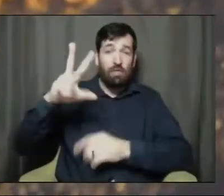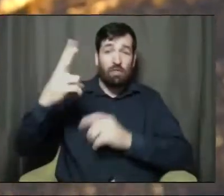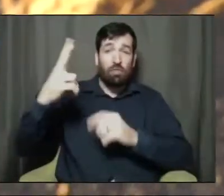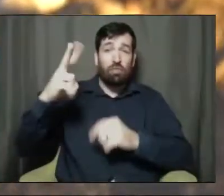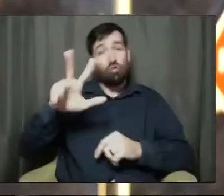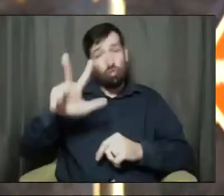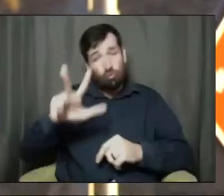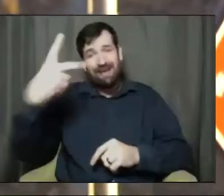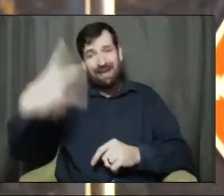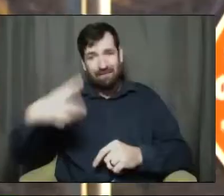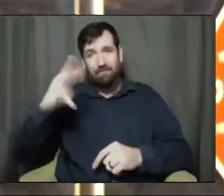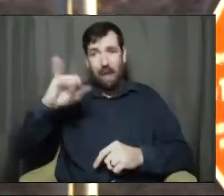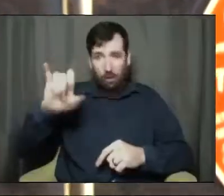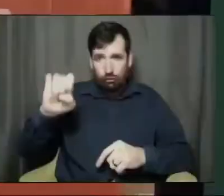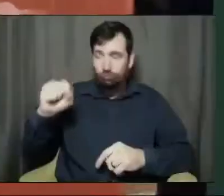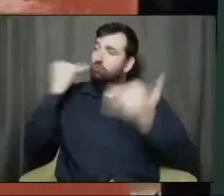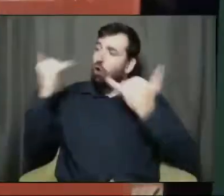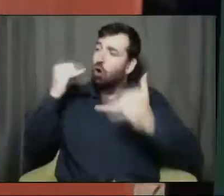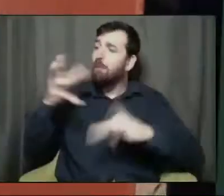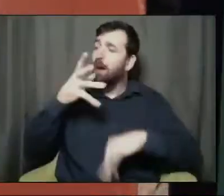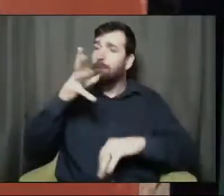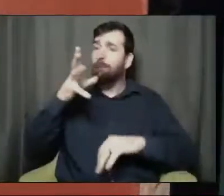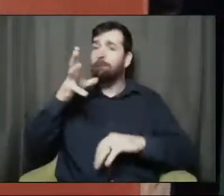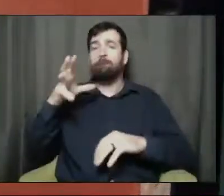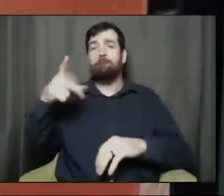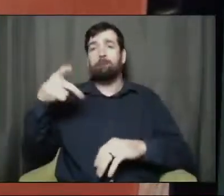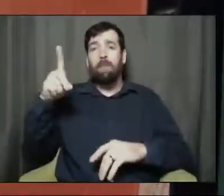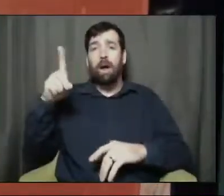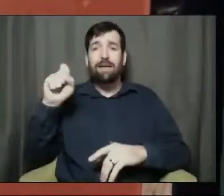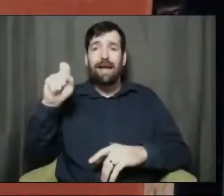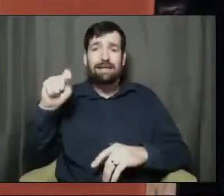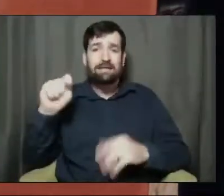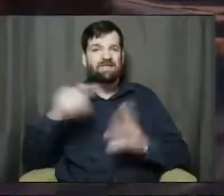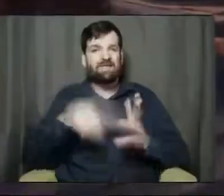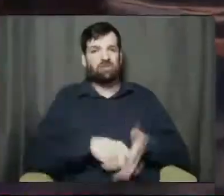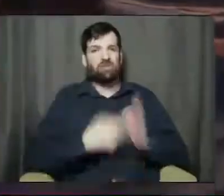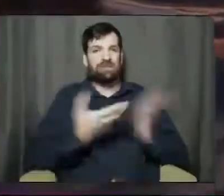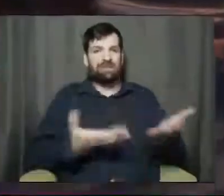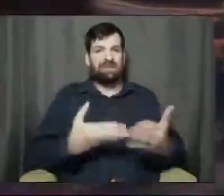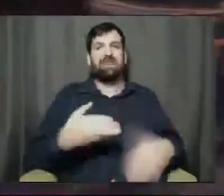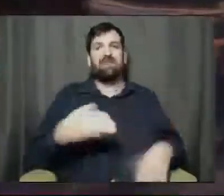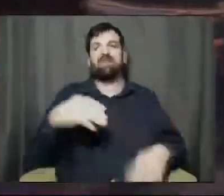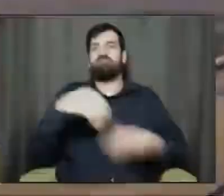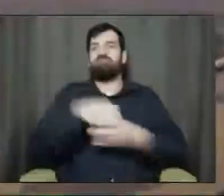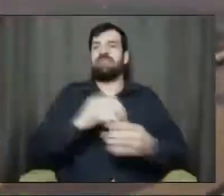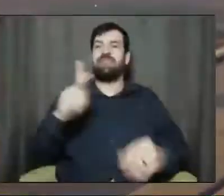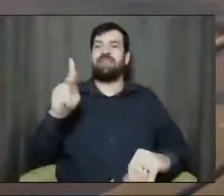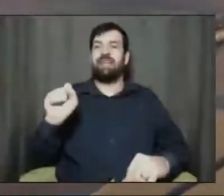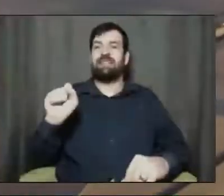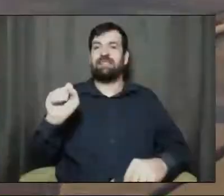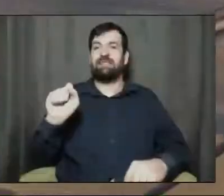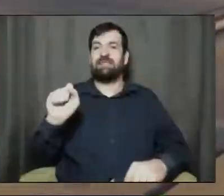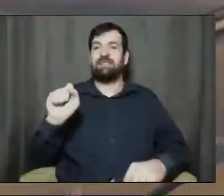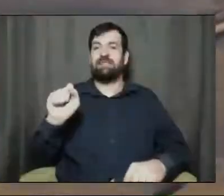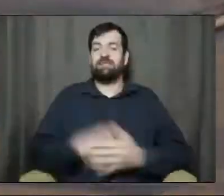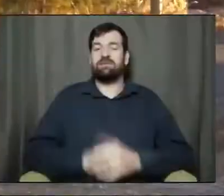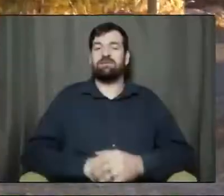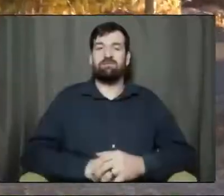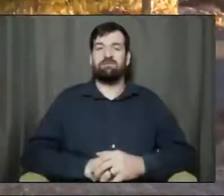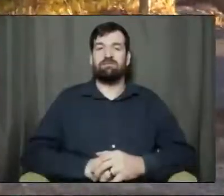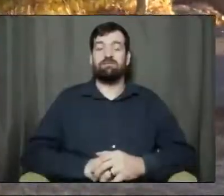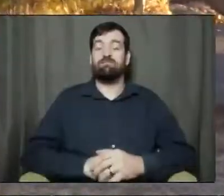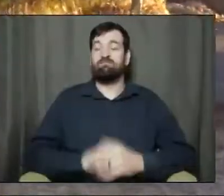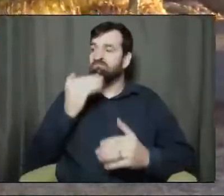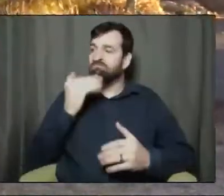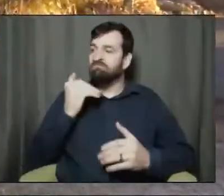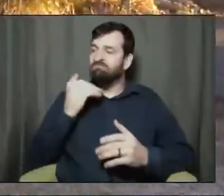my mom, check in on her. starts over here on the flatlands of Kansas, up with the sun. People have been very sweet and volunteered to come and